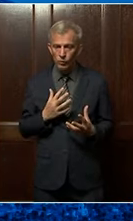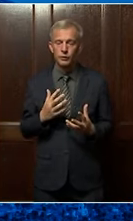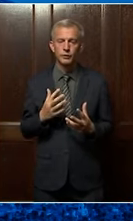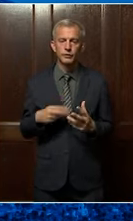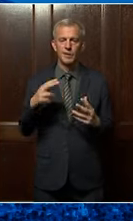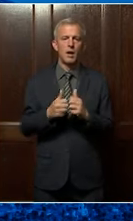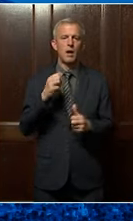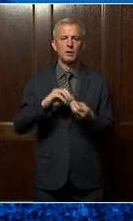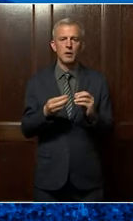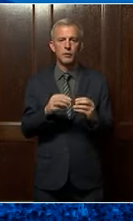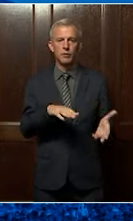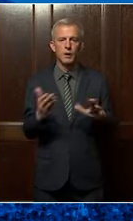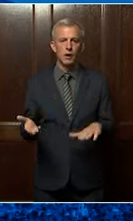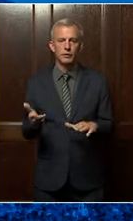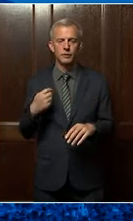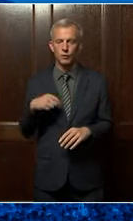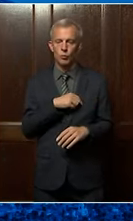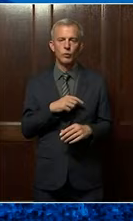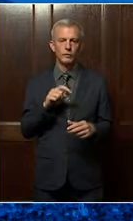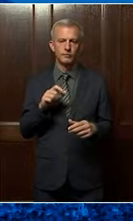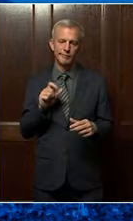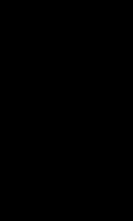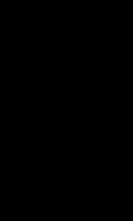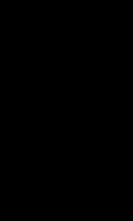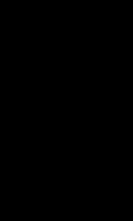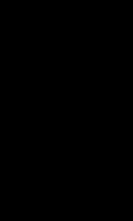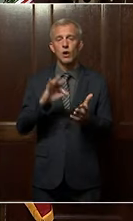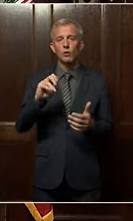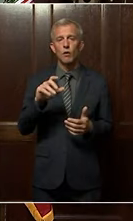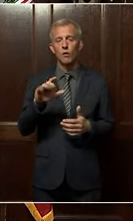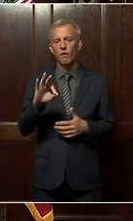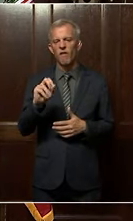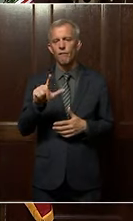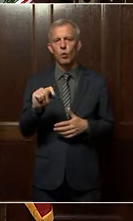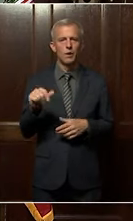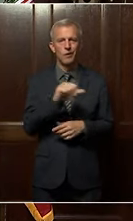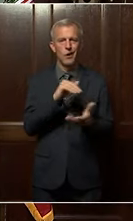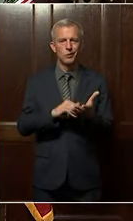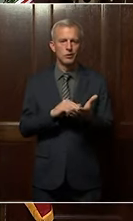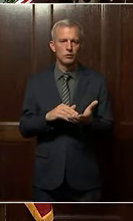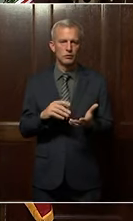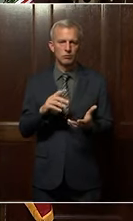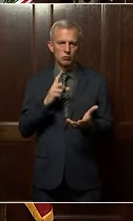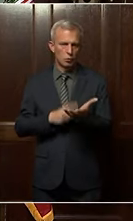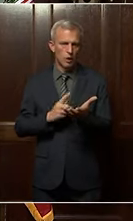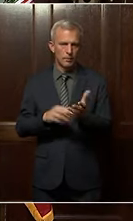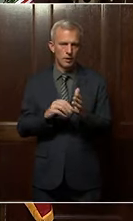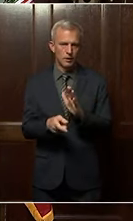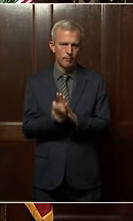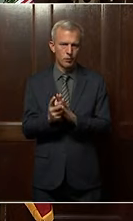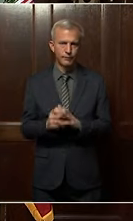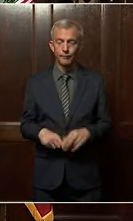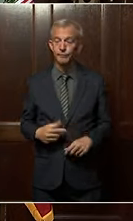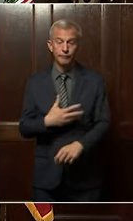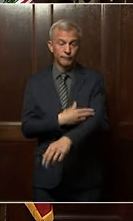highest number of deaths that we have had to face. We know that blood testing is critical in looking at